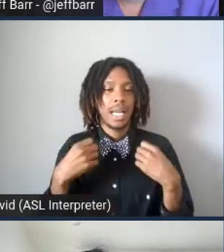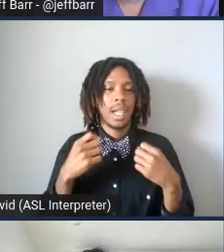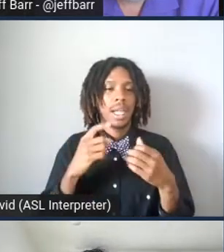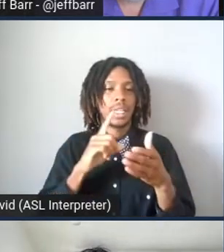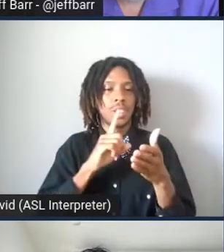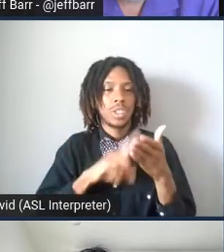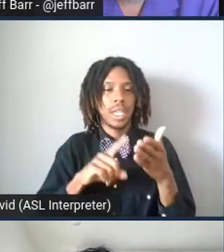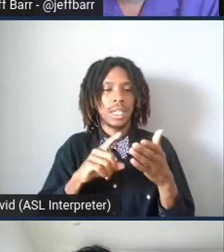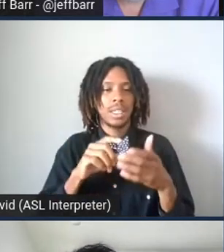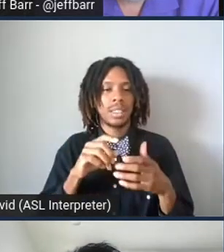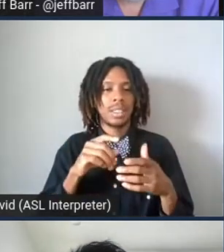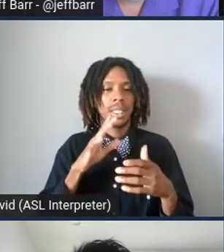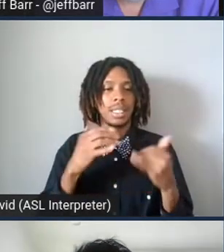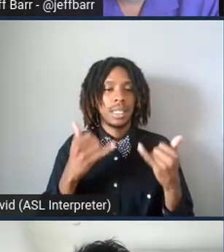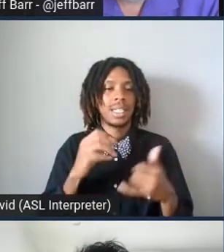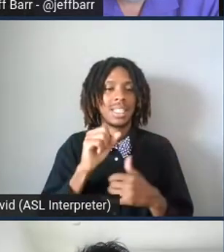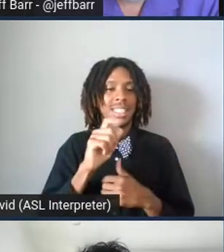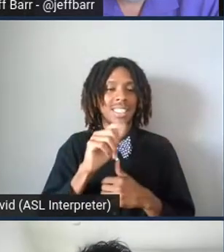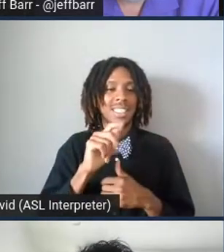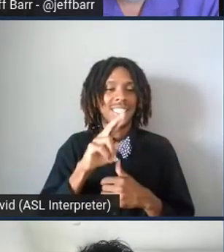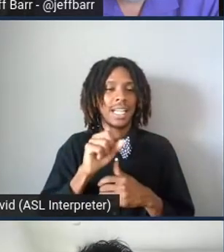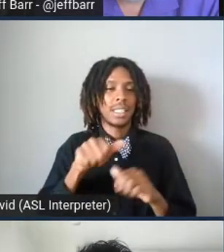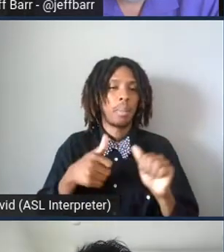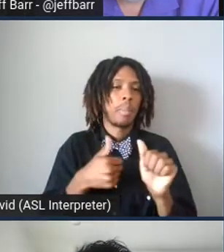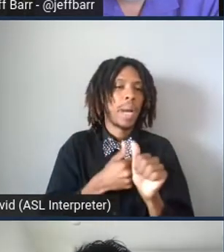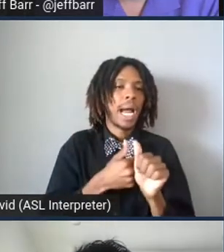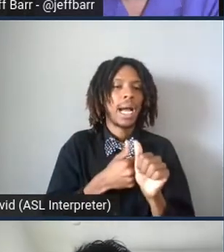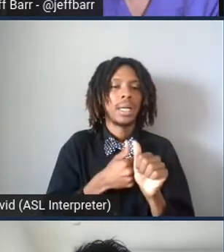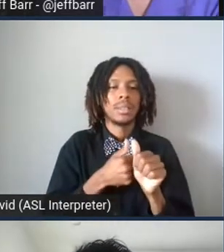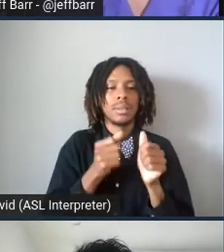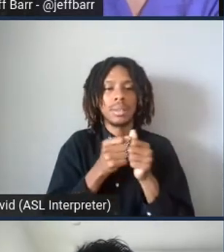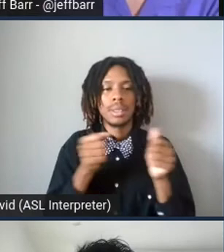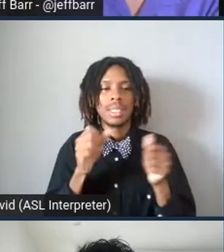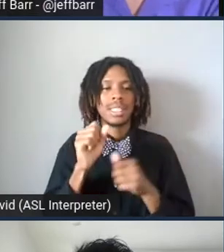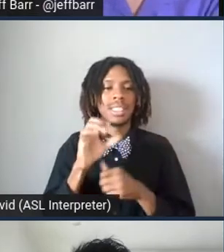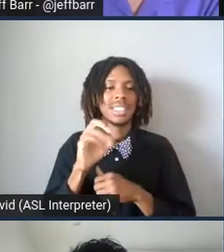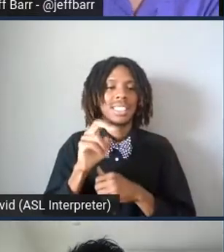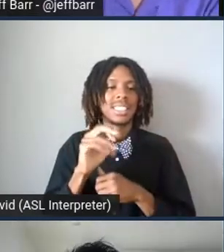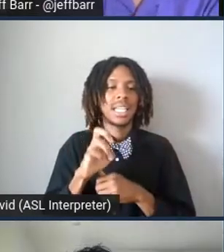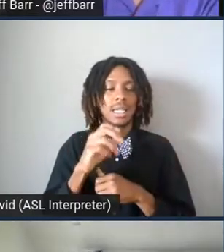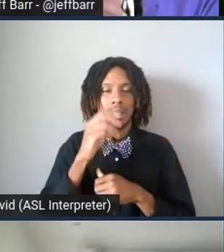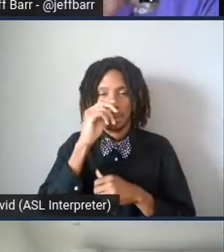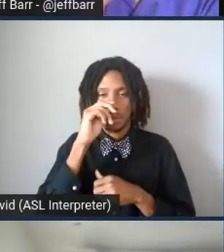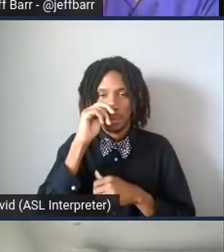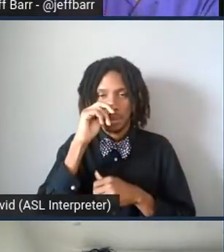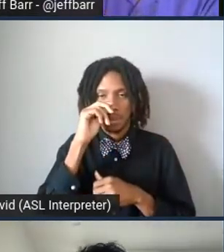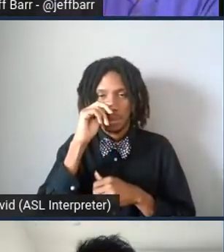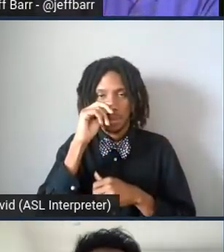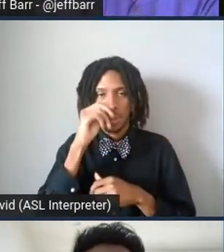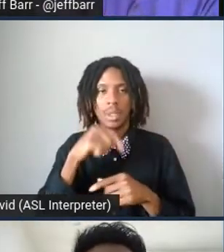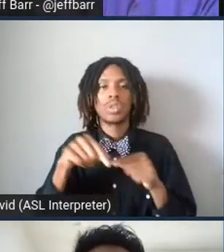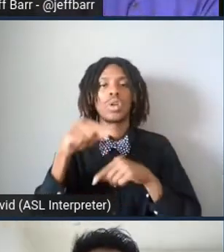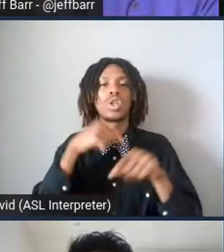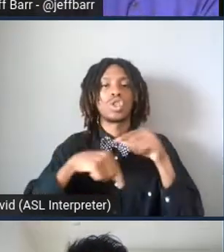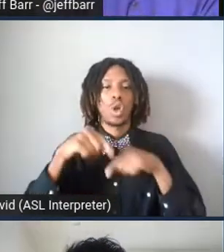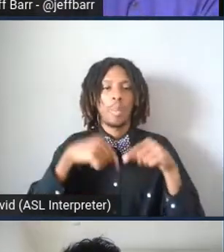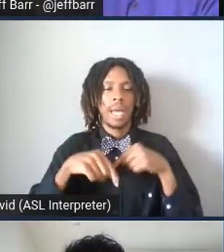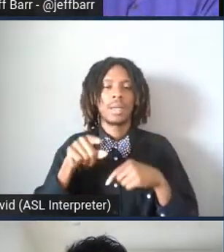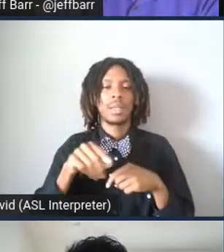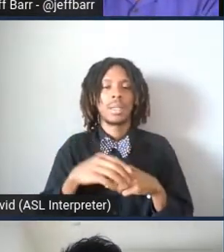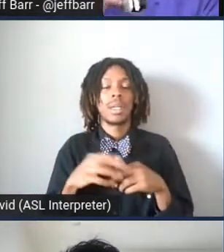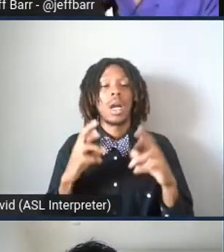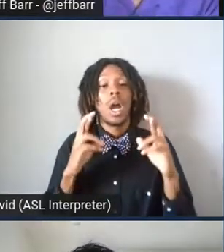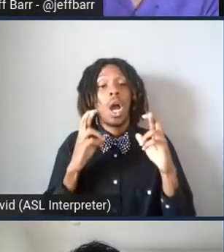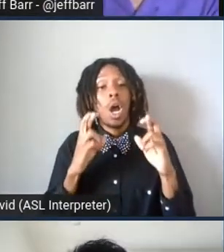of a routing control behind the scene. So let's go back to our detector application here. And hopefully